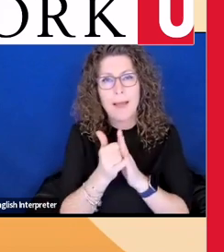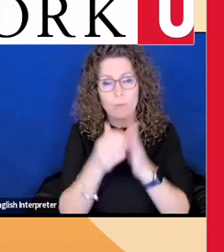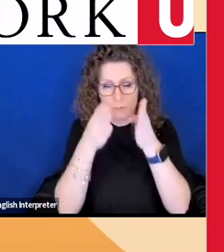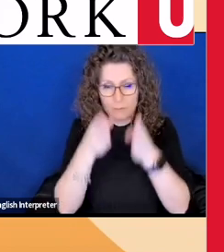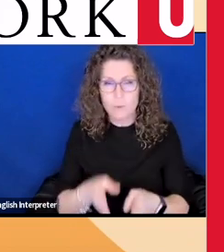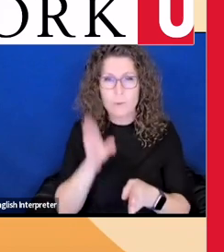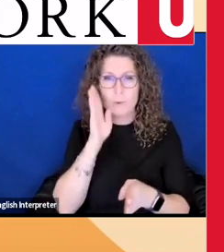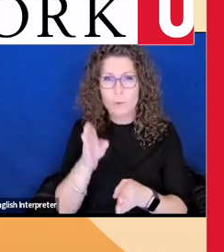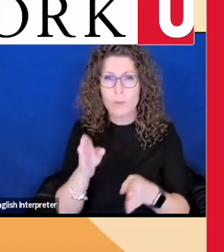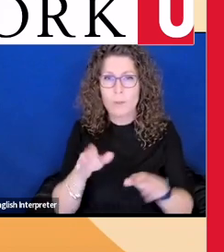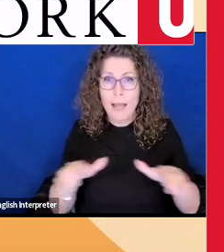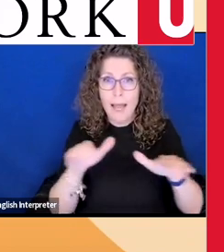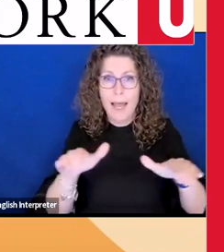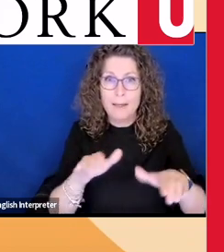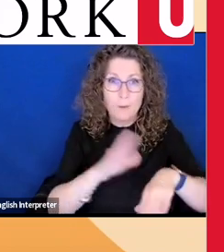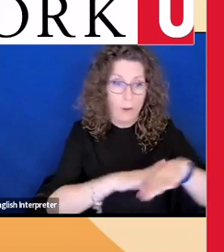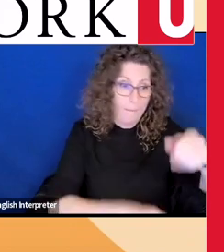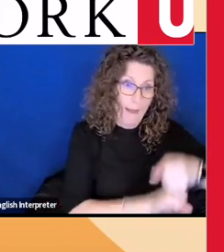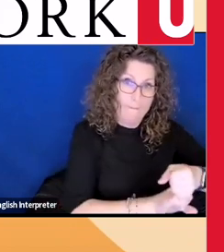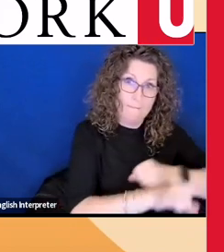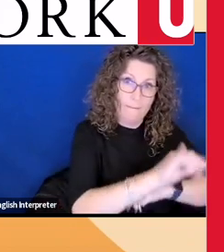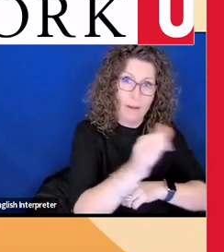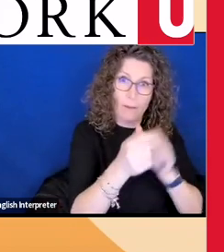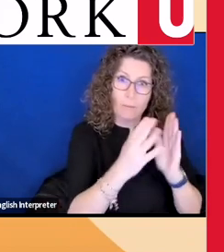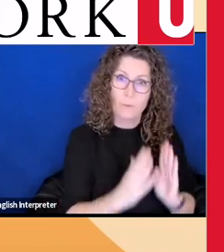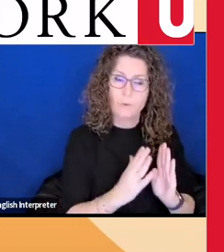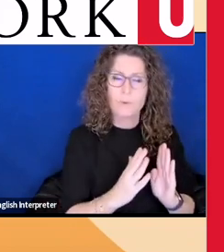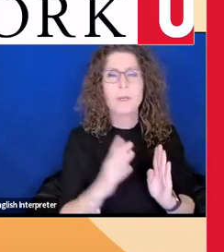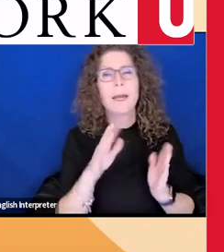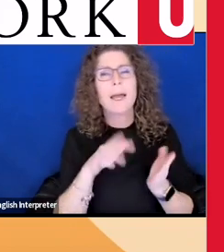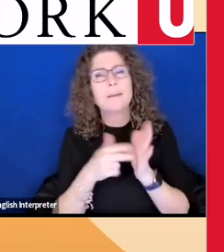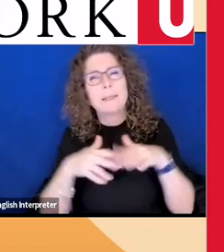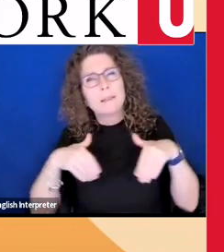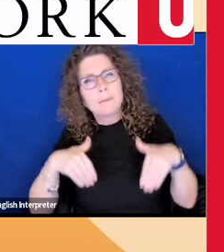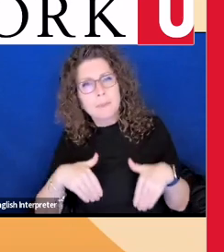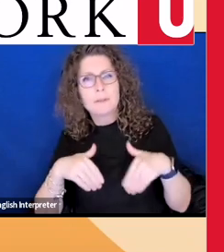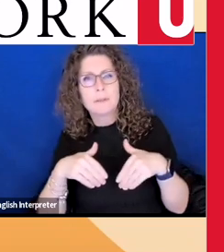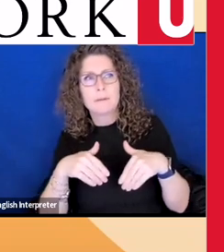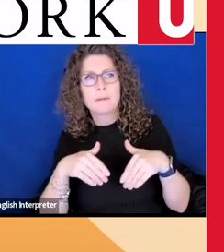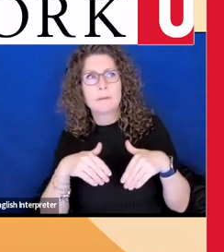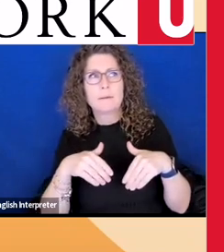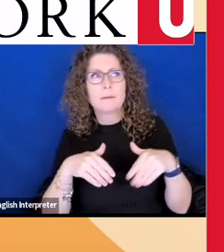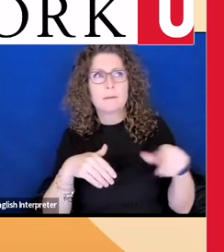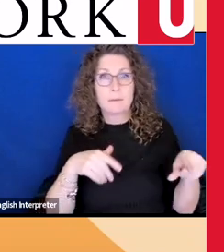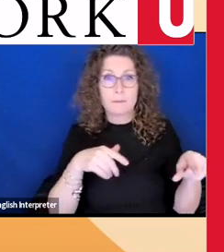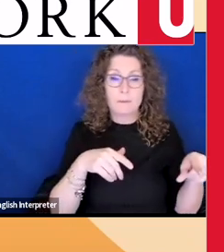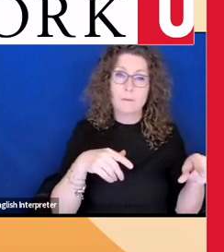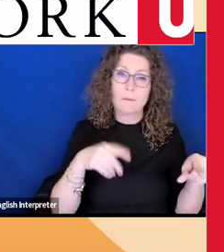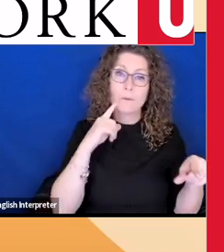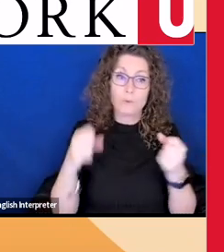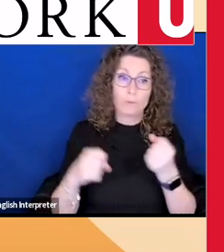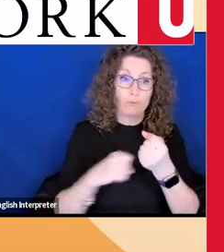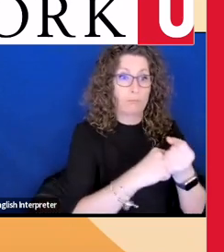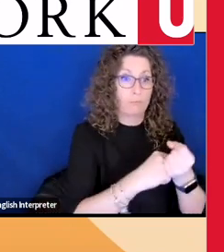of others is complicit in the conditions that make solidarity possible or even desirable.